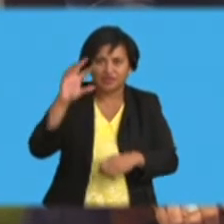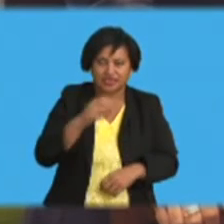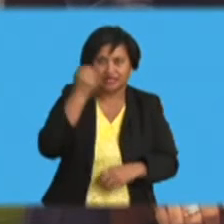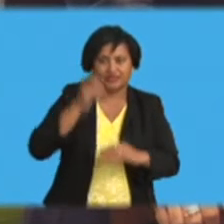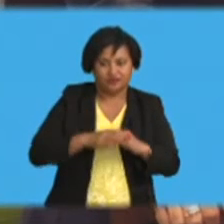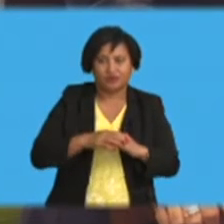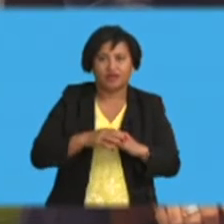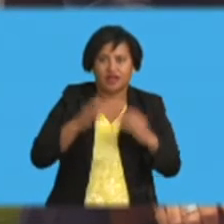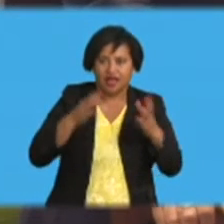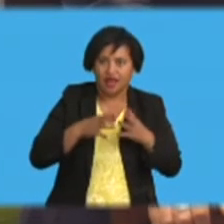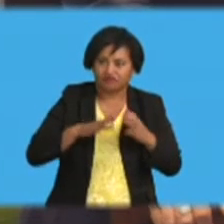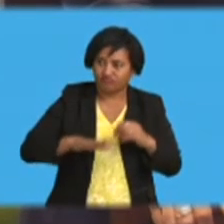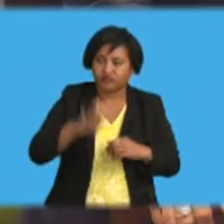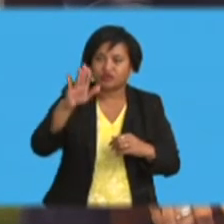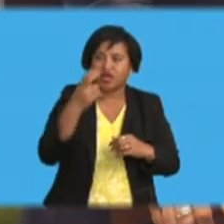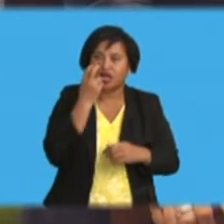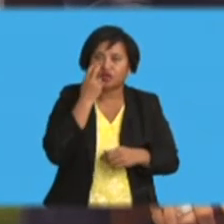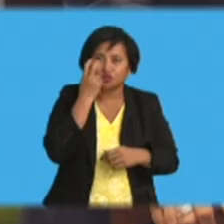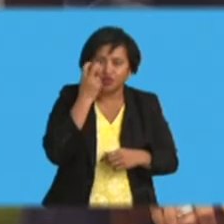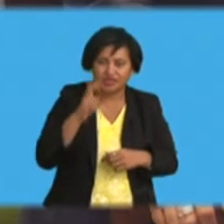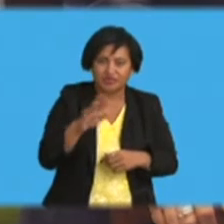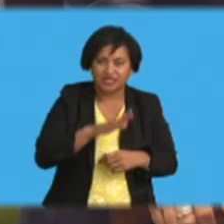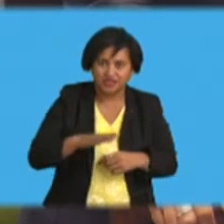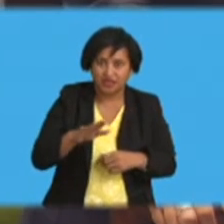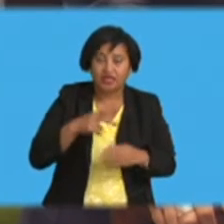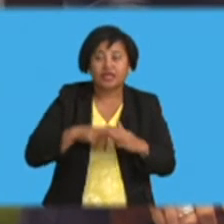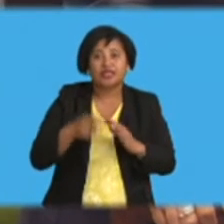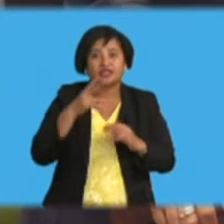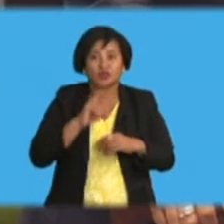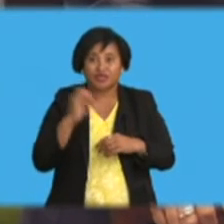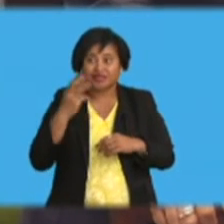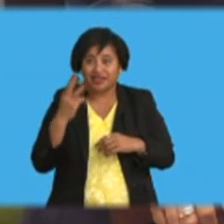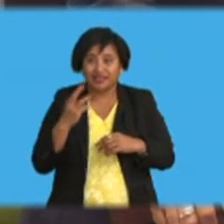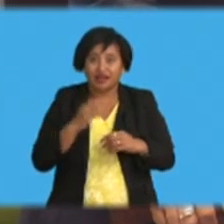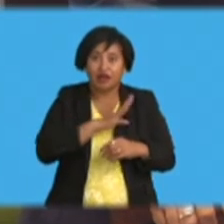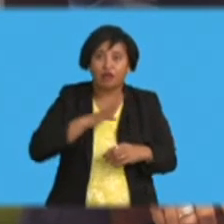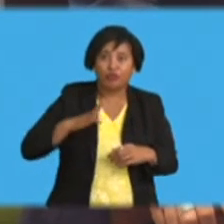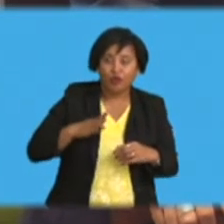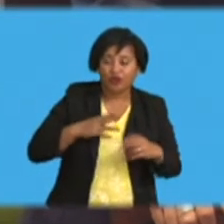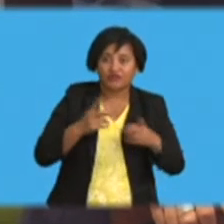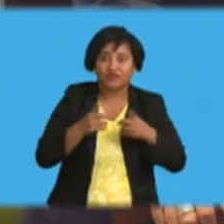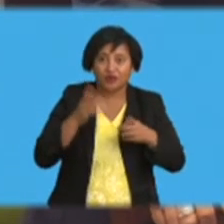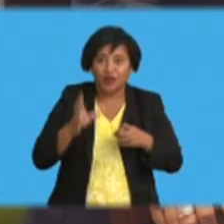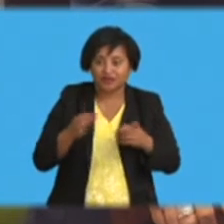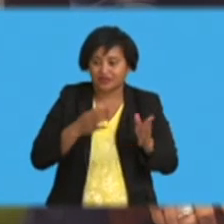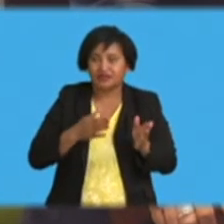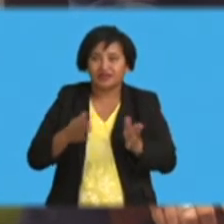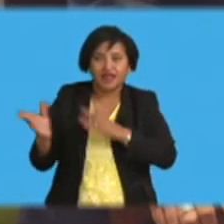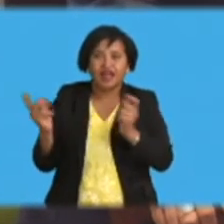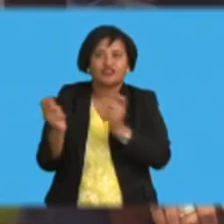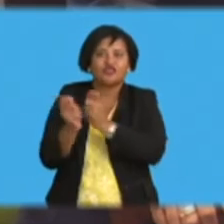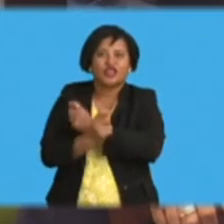tourism industry. In 2013, the Board of Directors and a new management moved away from the old Air Pacific